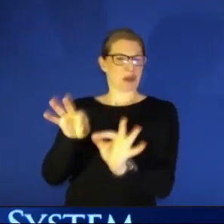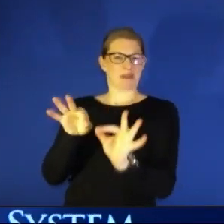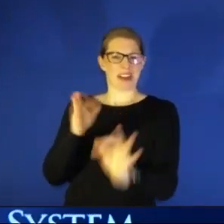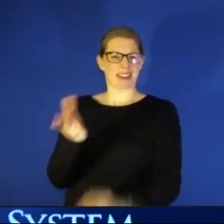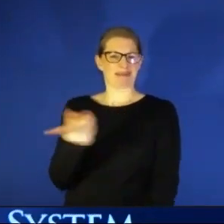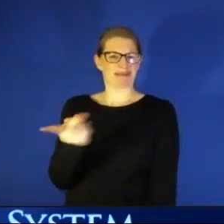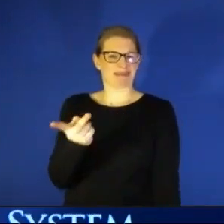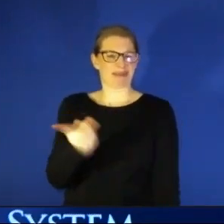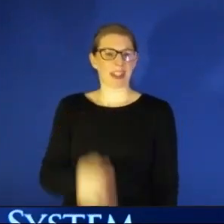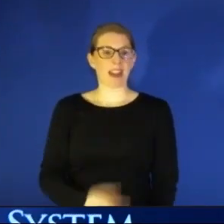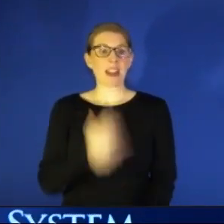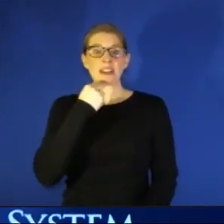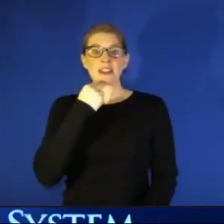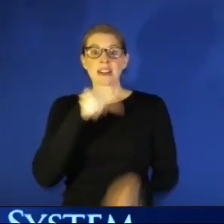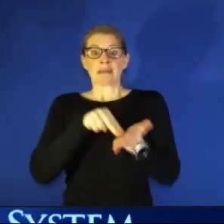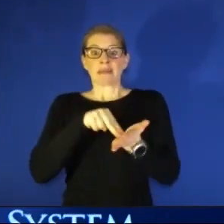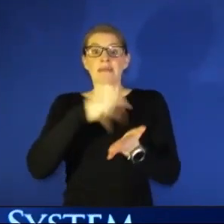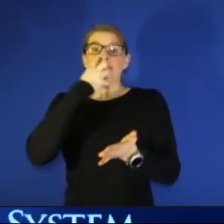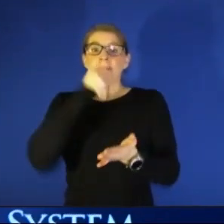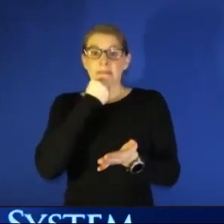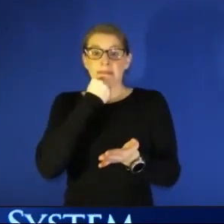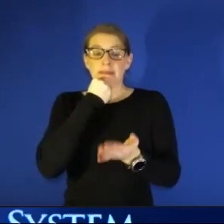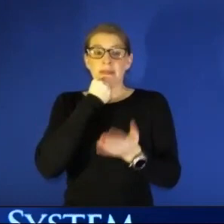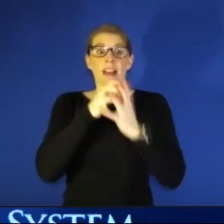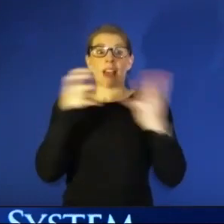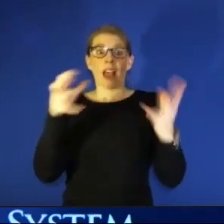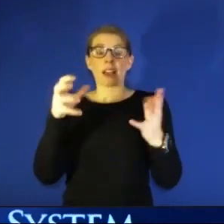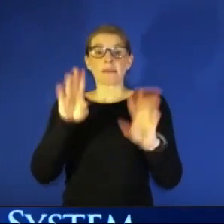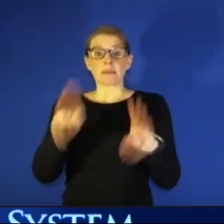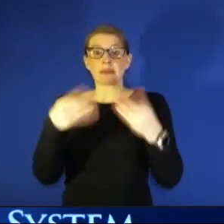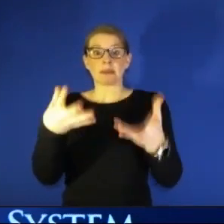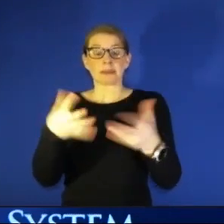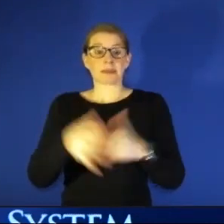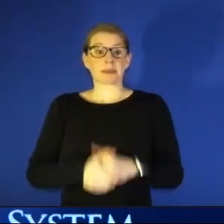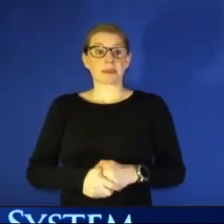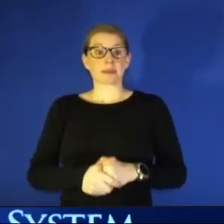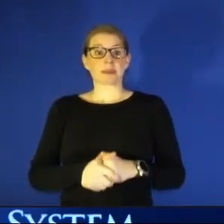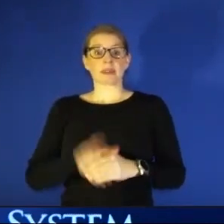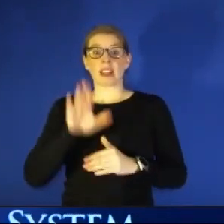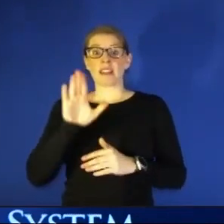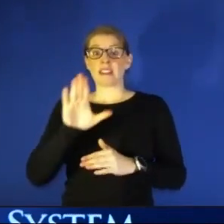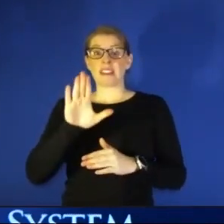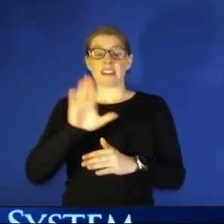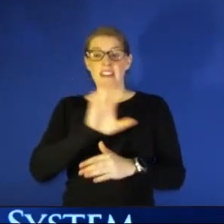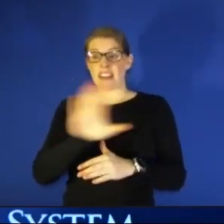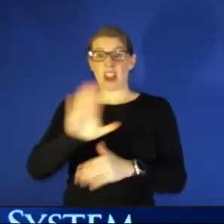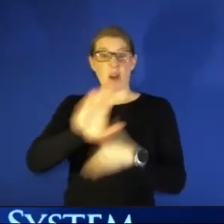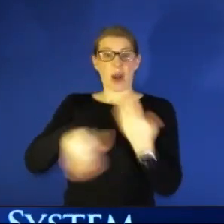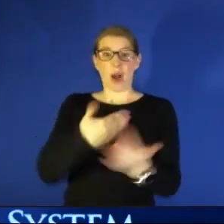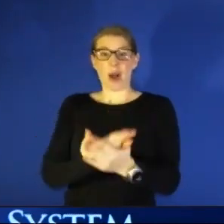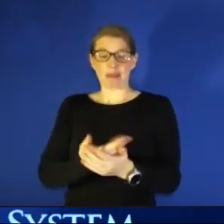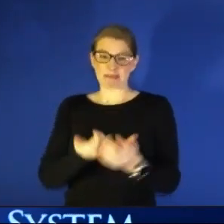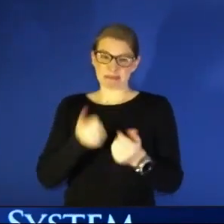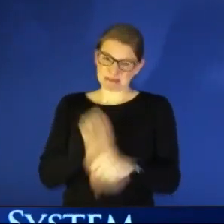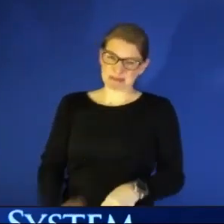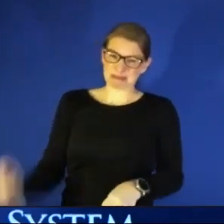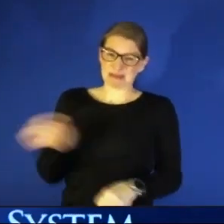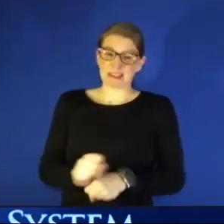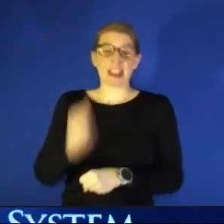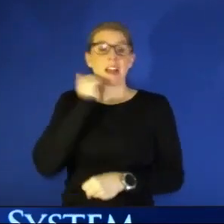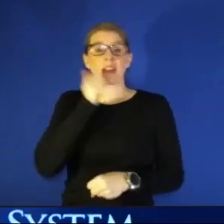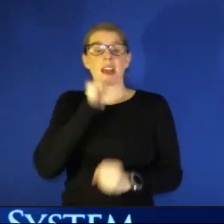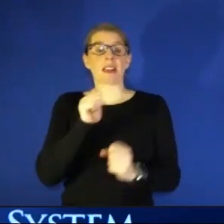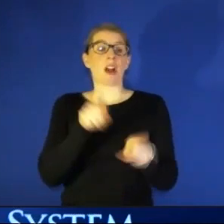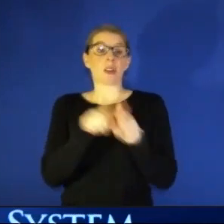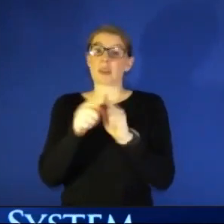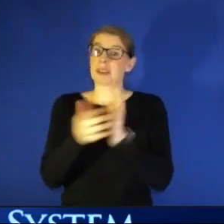very much, and they're engaged. They give it their all every single day, and they're also really, really skilled. So our nurses are just such an